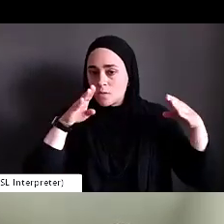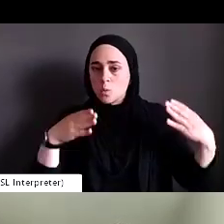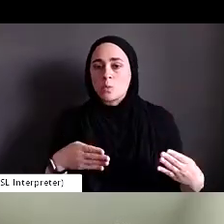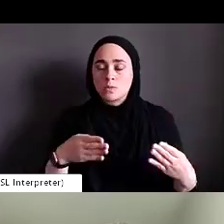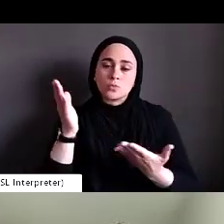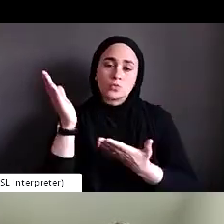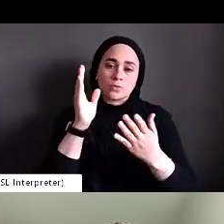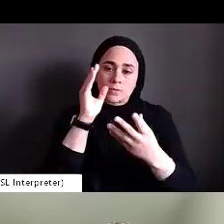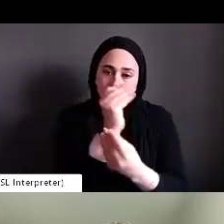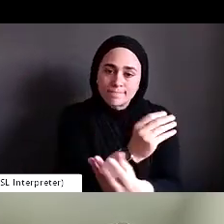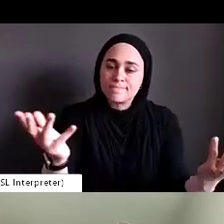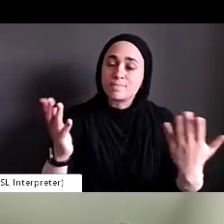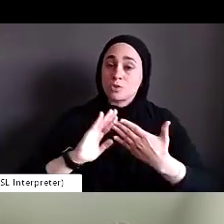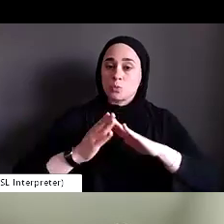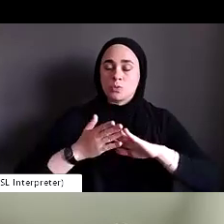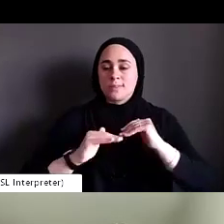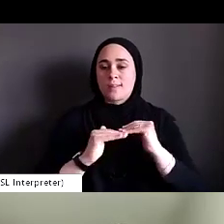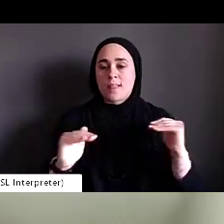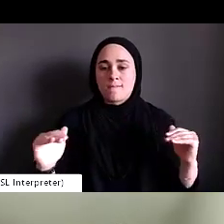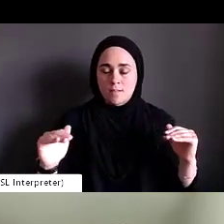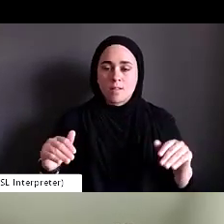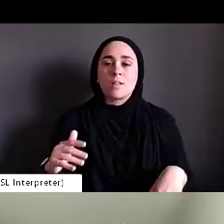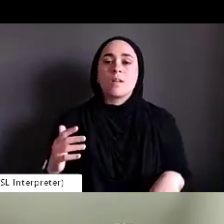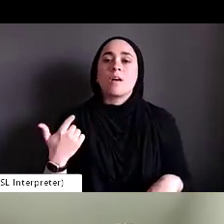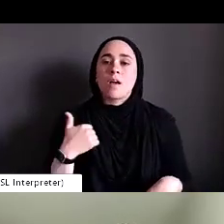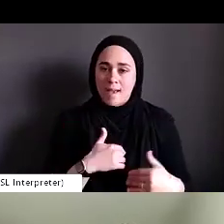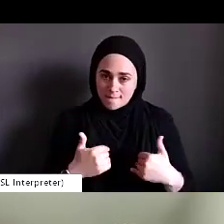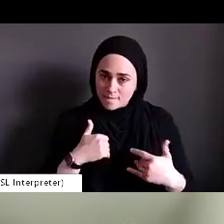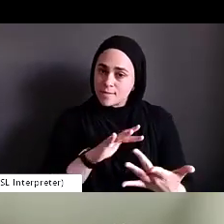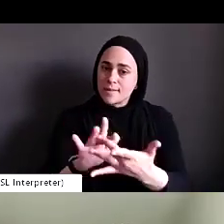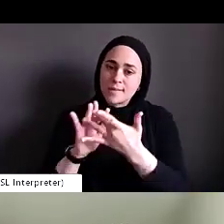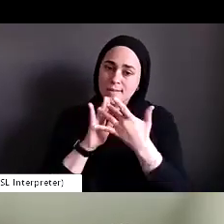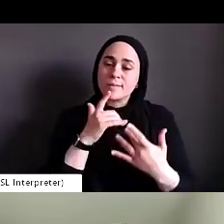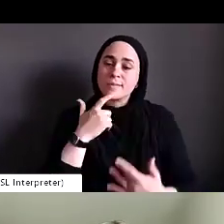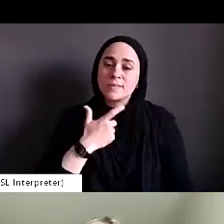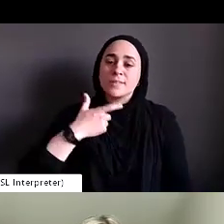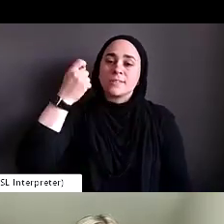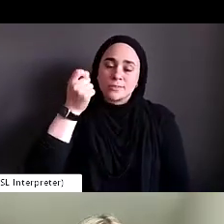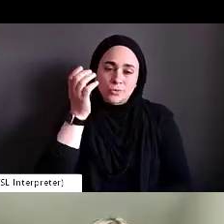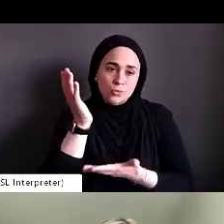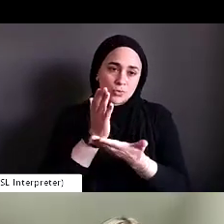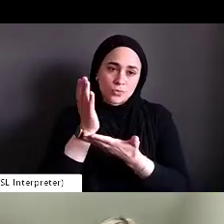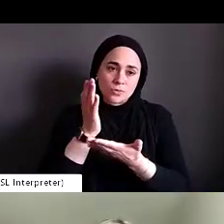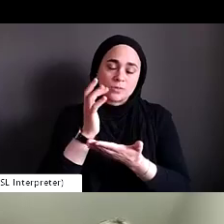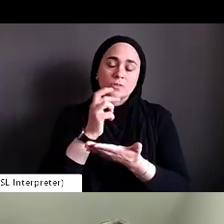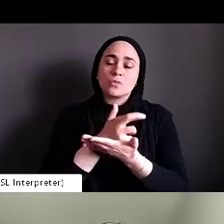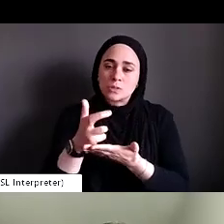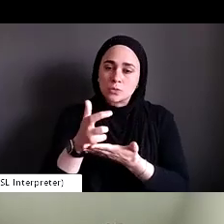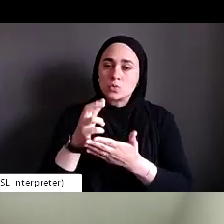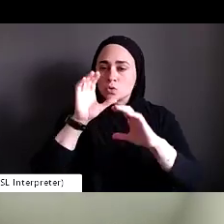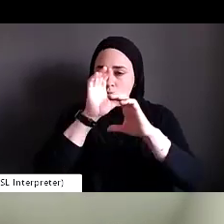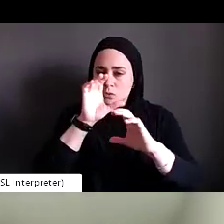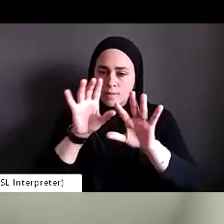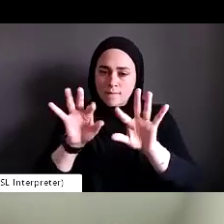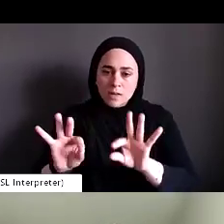service delivery at the community level. So we have a network of senior serving senior resource finders and